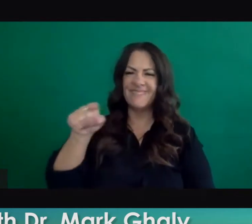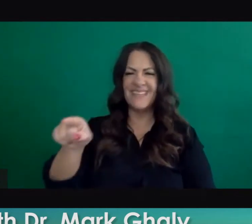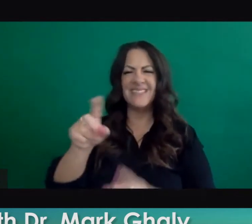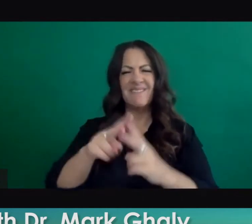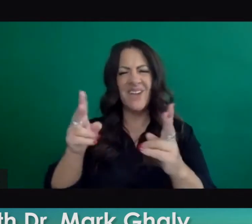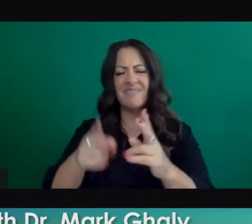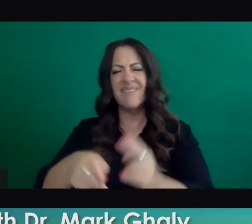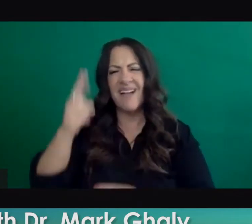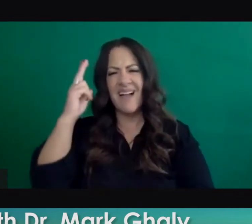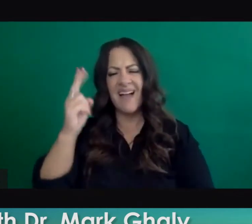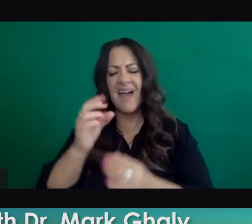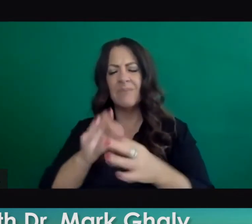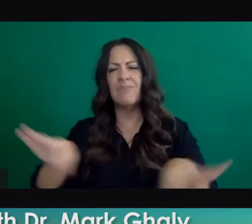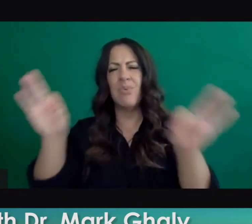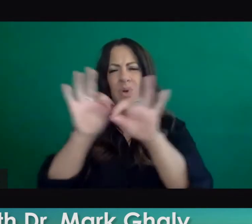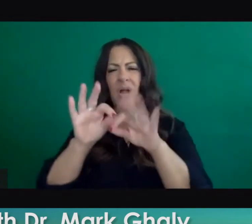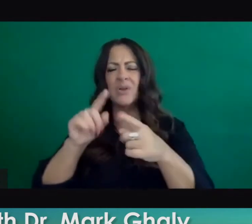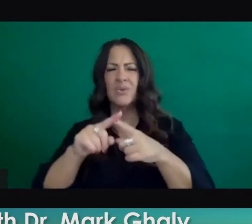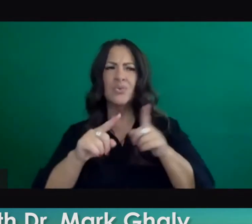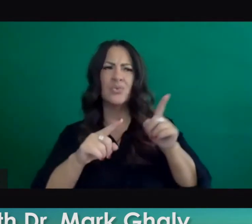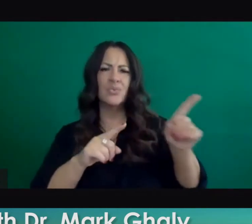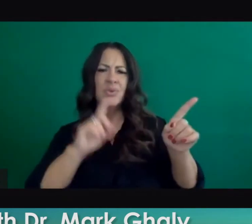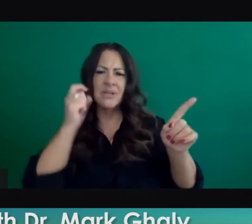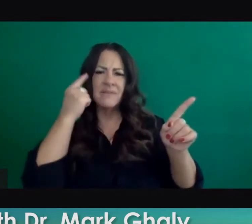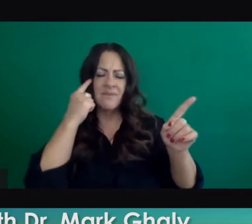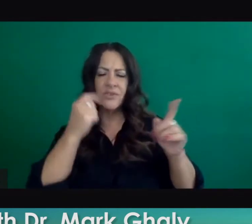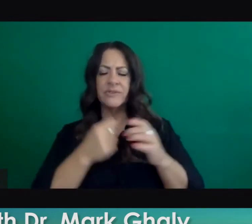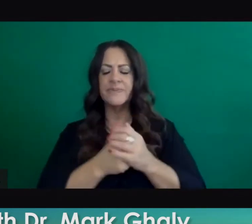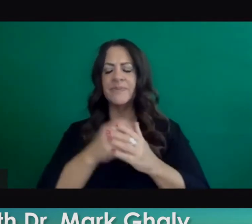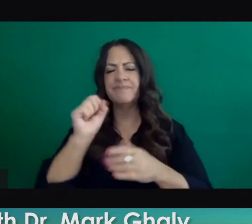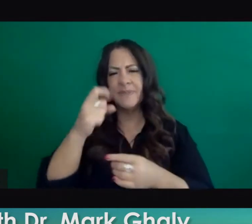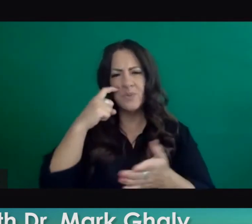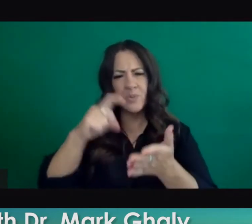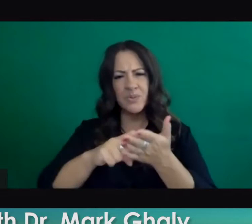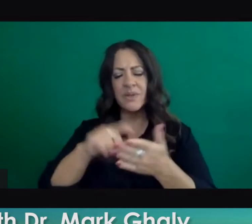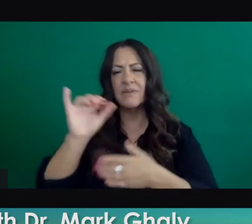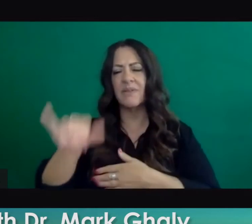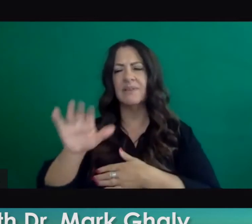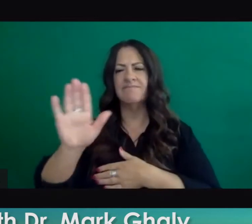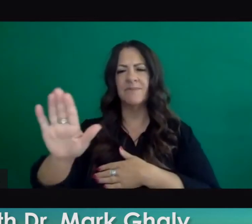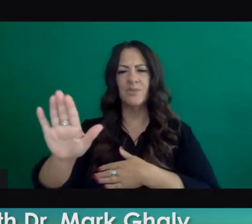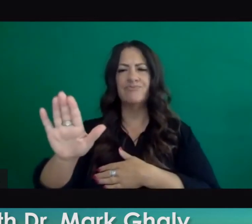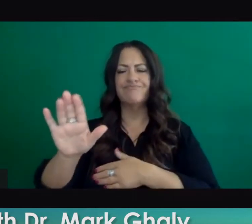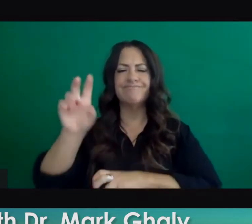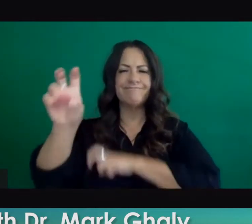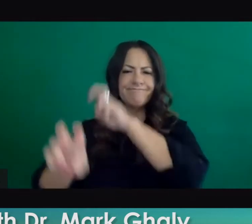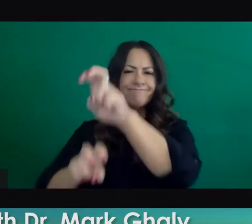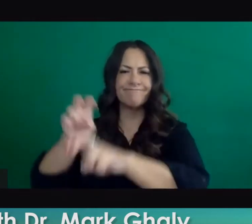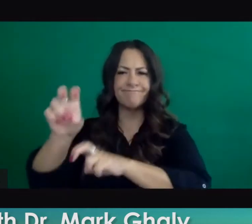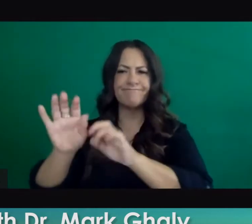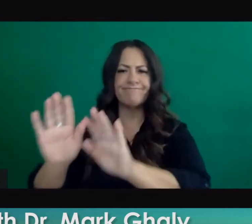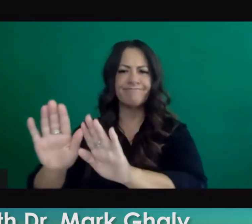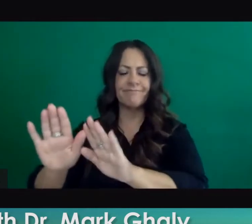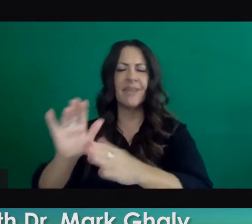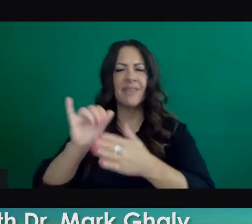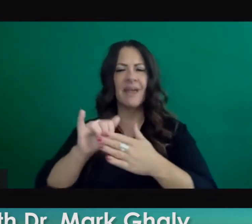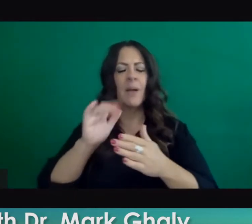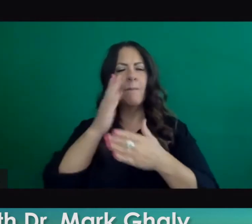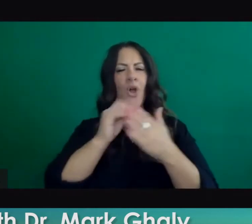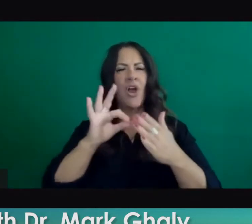the administration, and recognizing their role as both part of California life, but